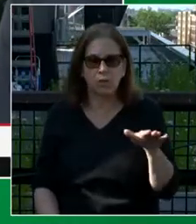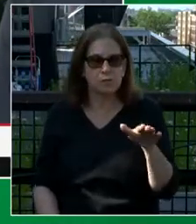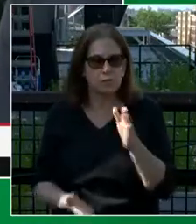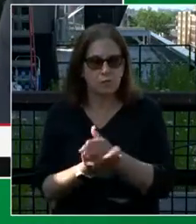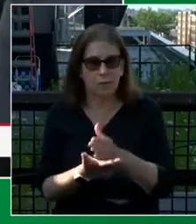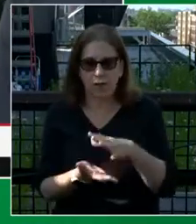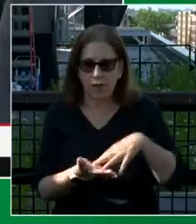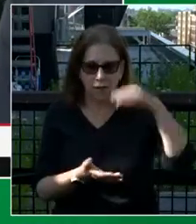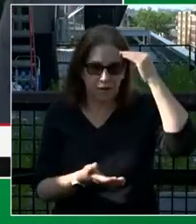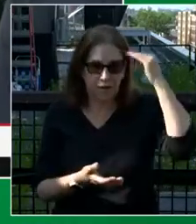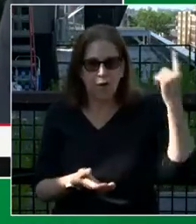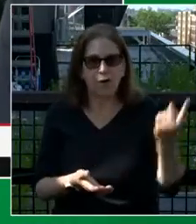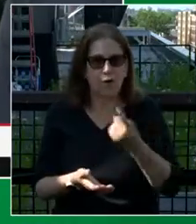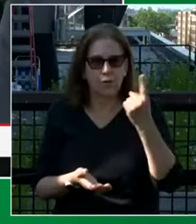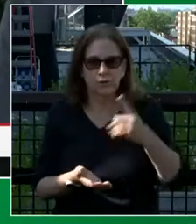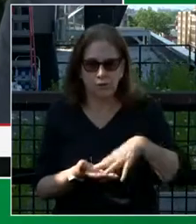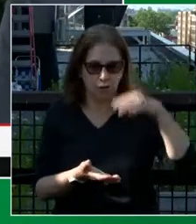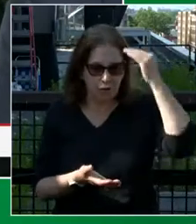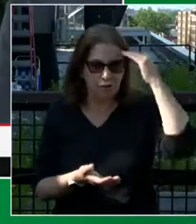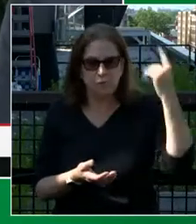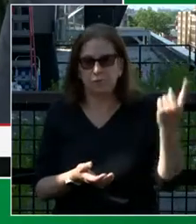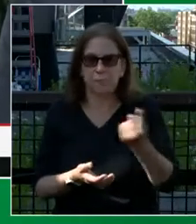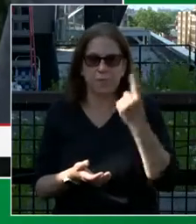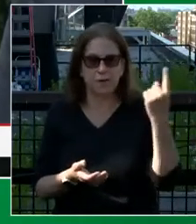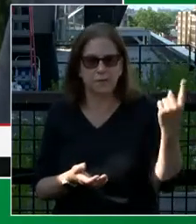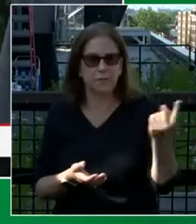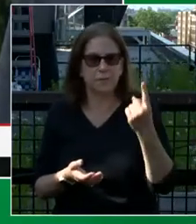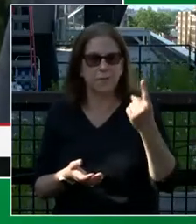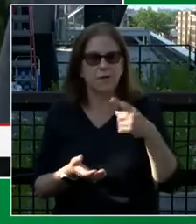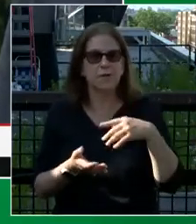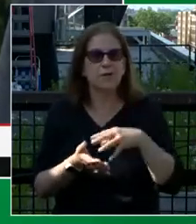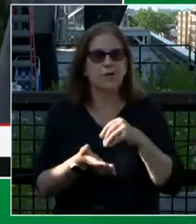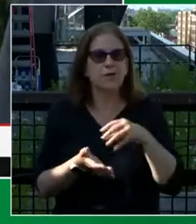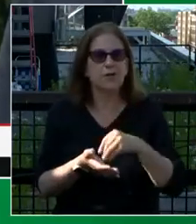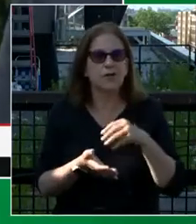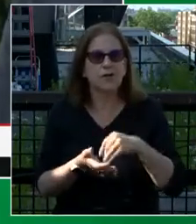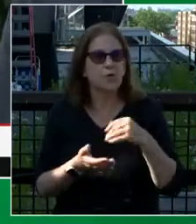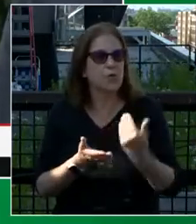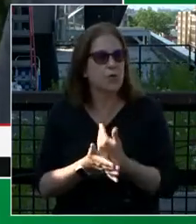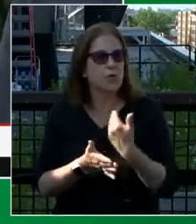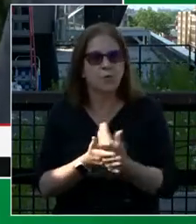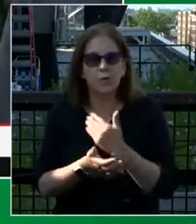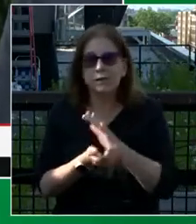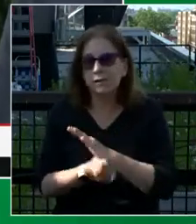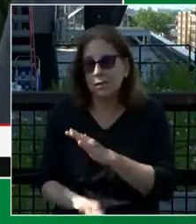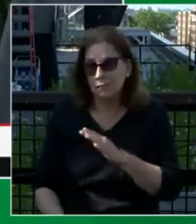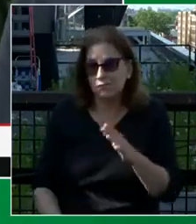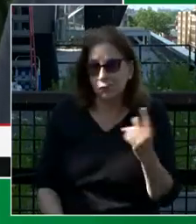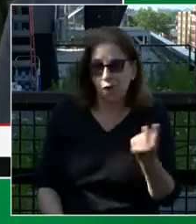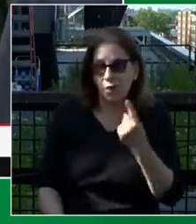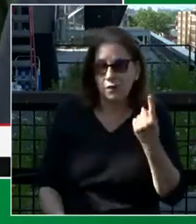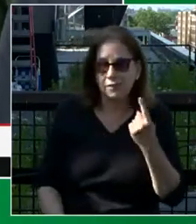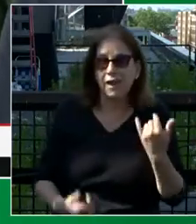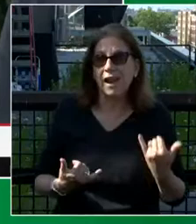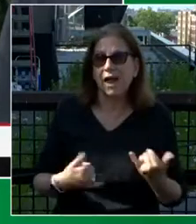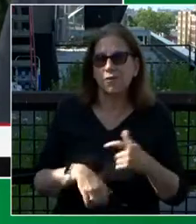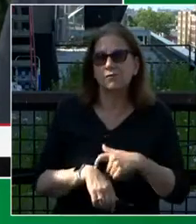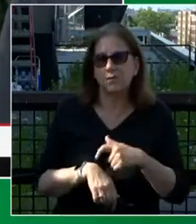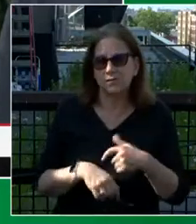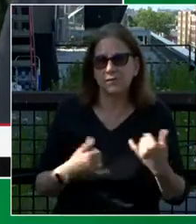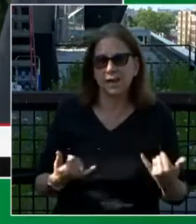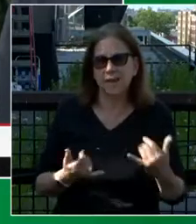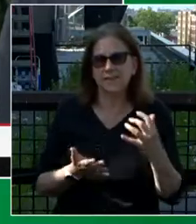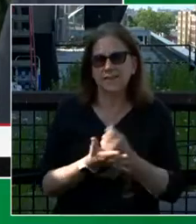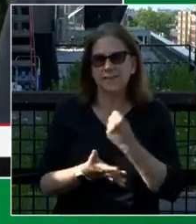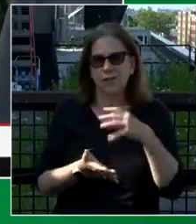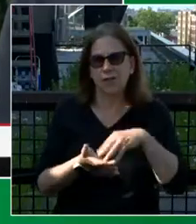never too late to learn another skill set, and this is the time now to do that while